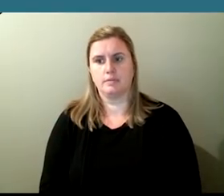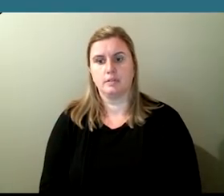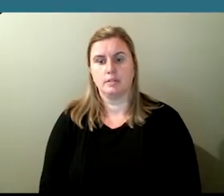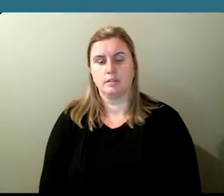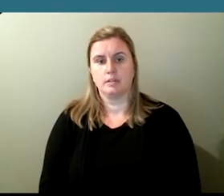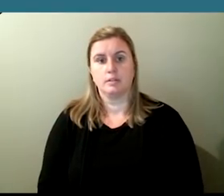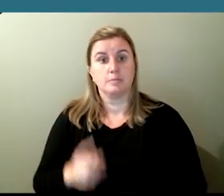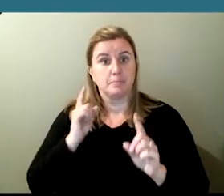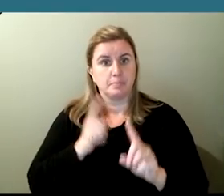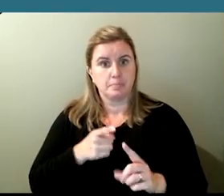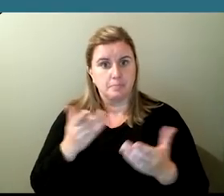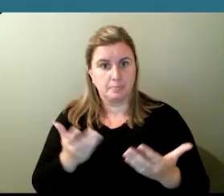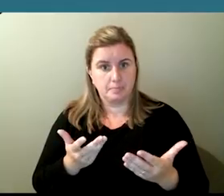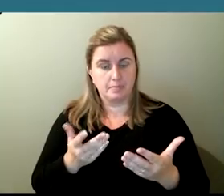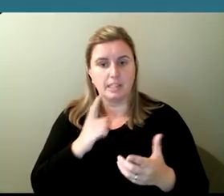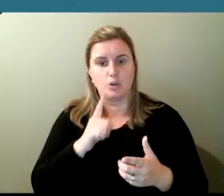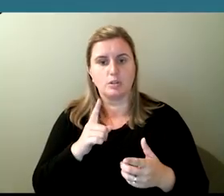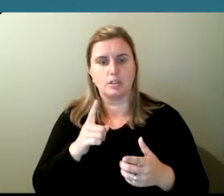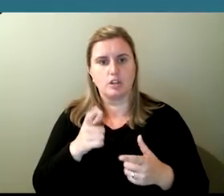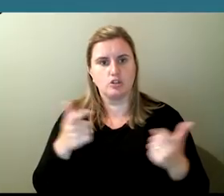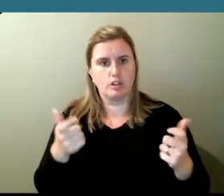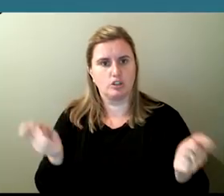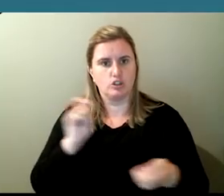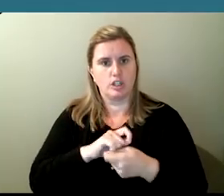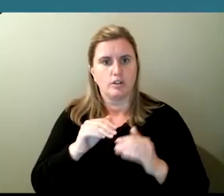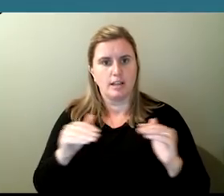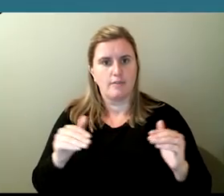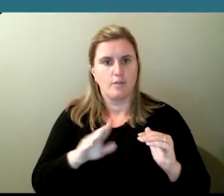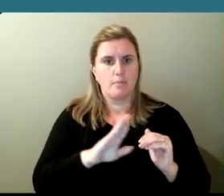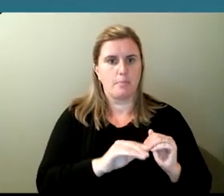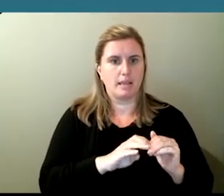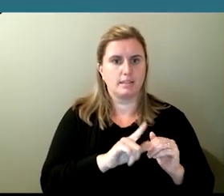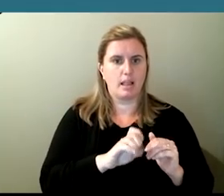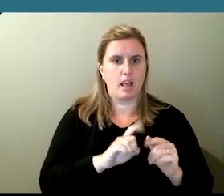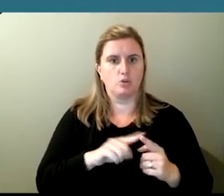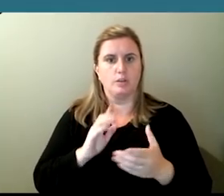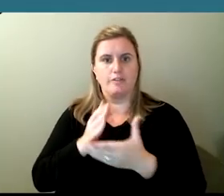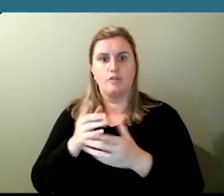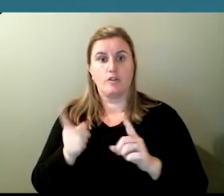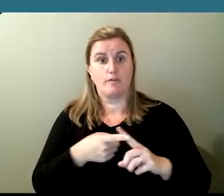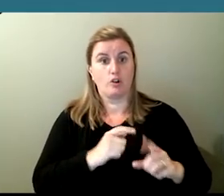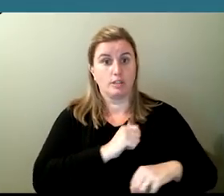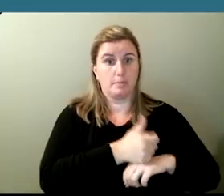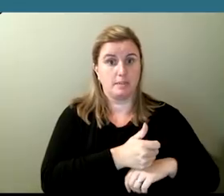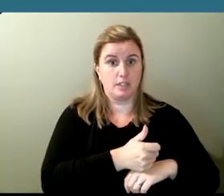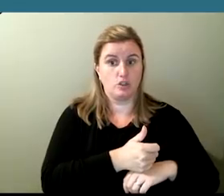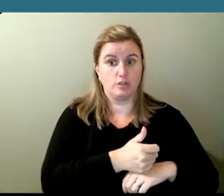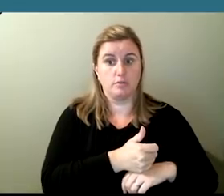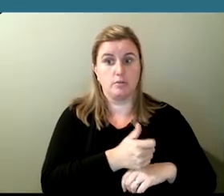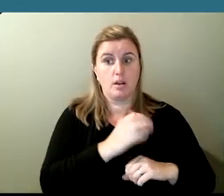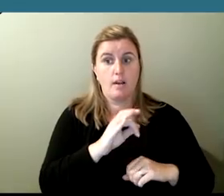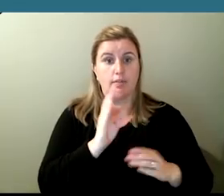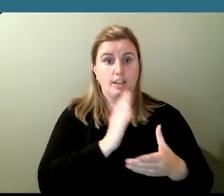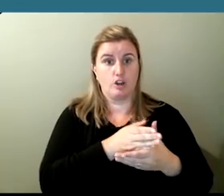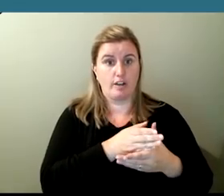is that there was a drastic change in level from baseline to intervention to the first implementation of the